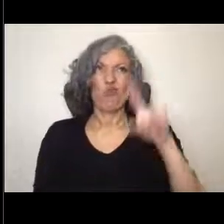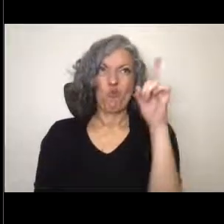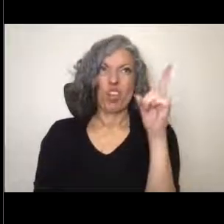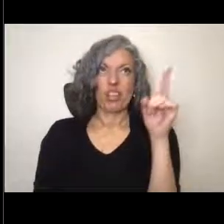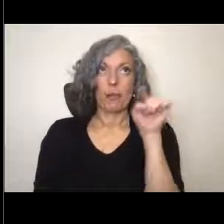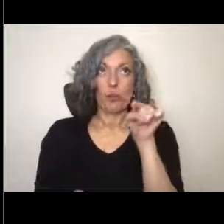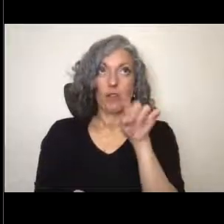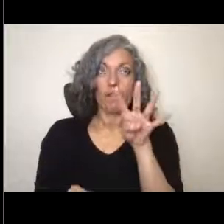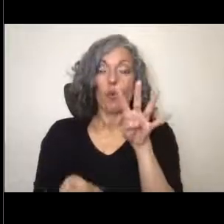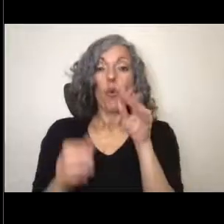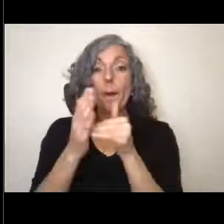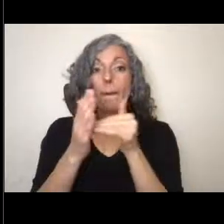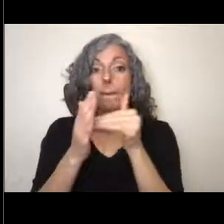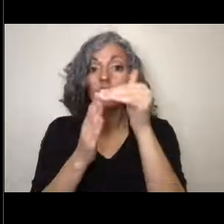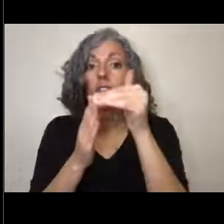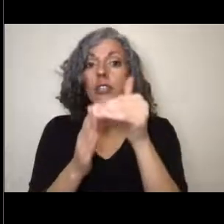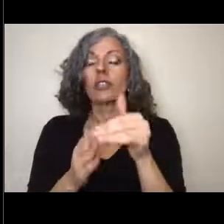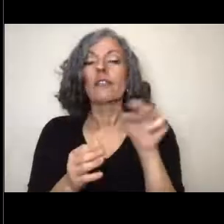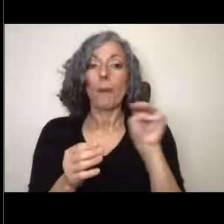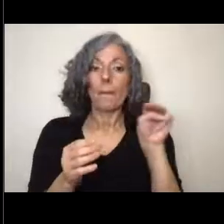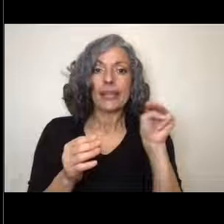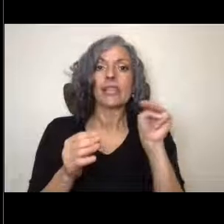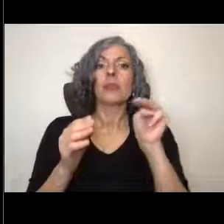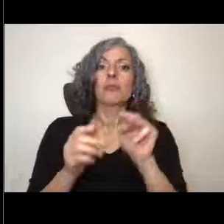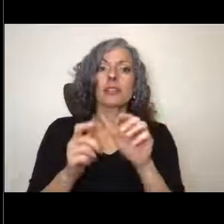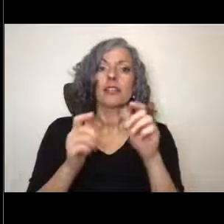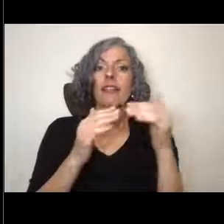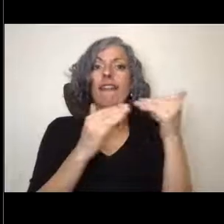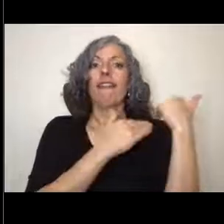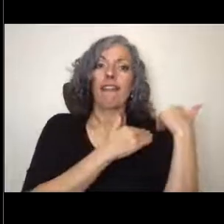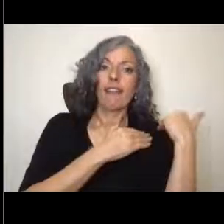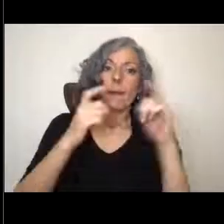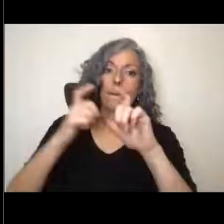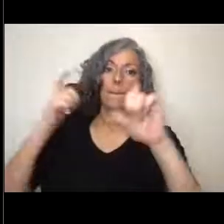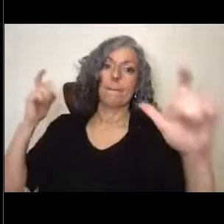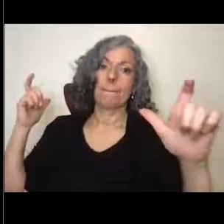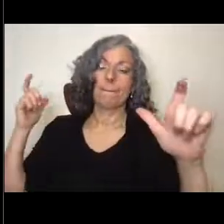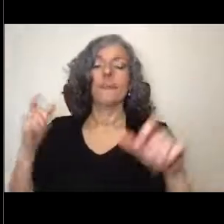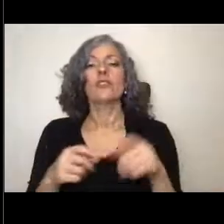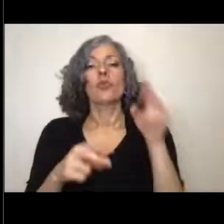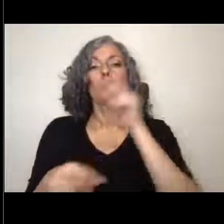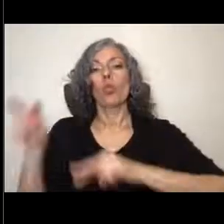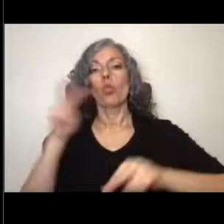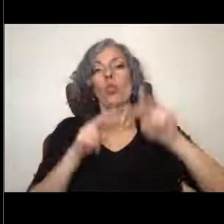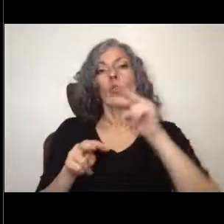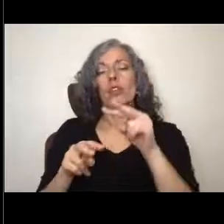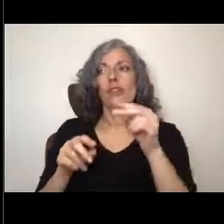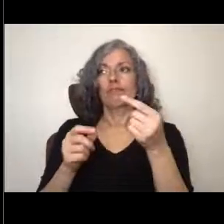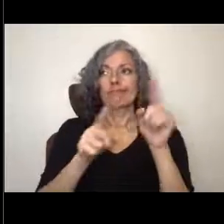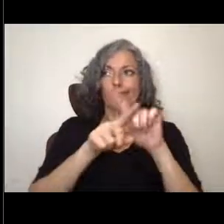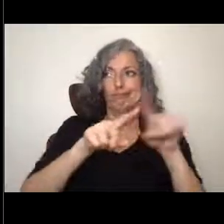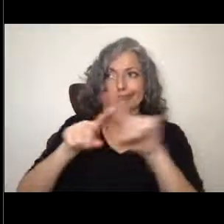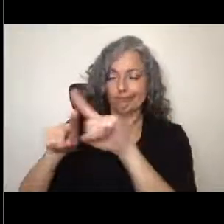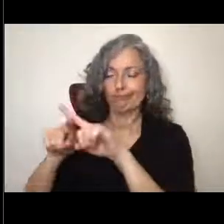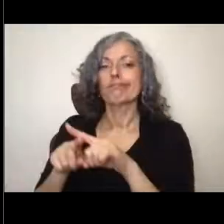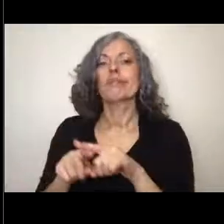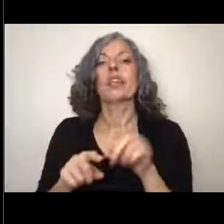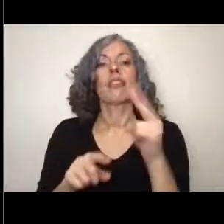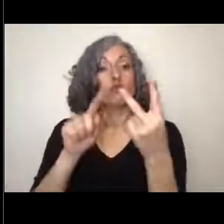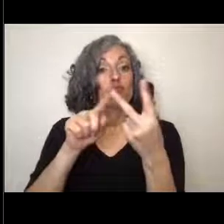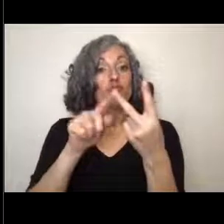medium and heavy duty vehicle infrastructure for zero emissions. So they're kind of looking at those pots of money together. And then to answer your